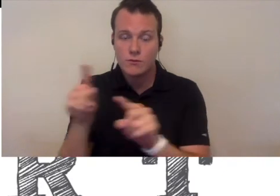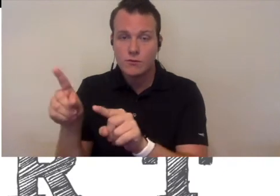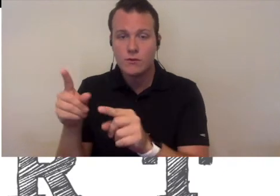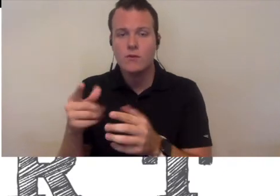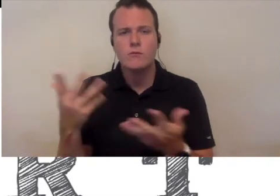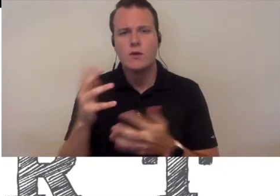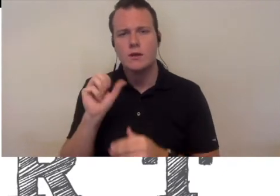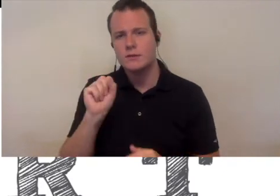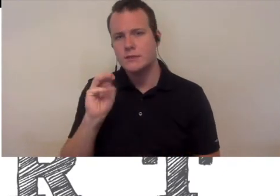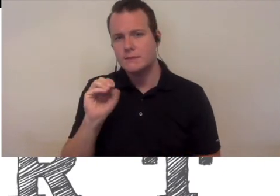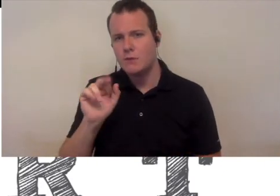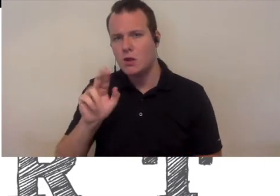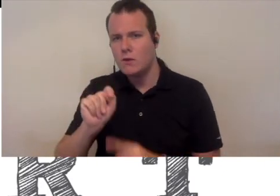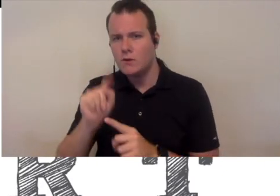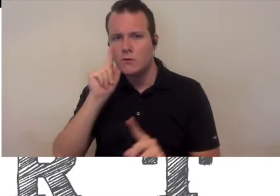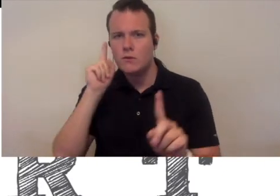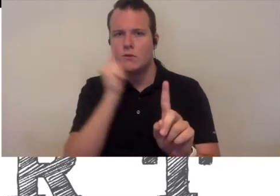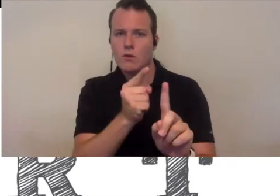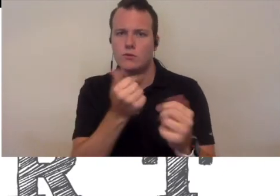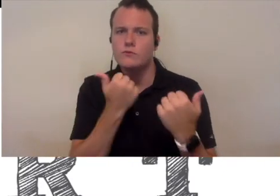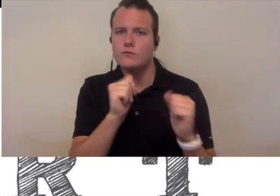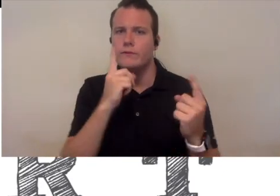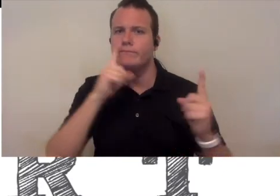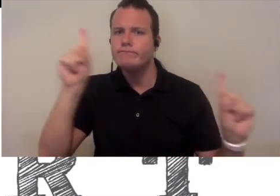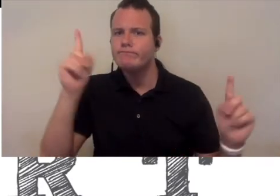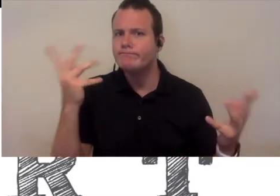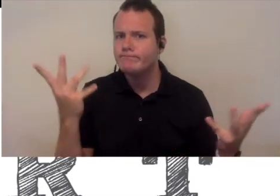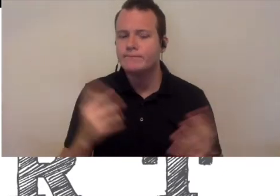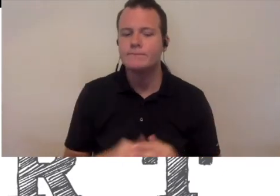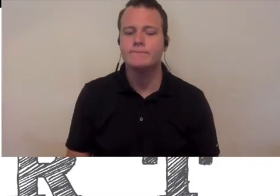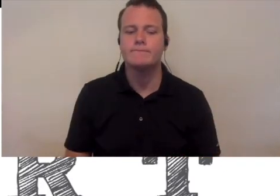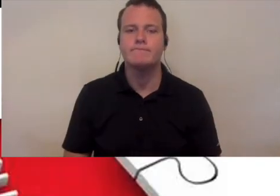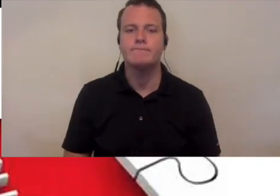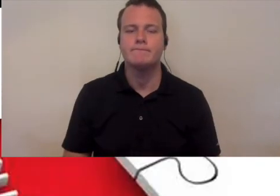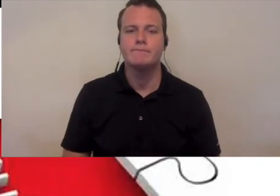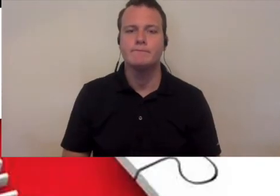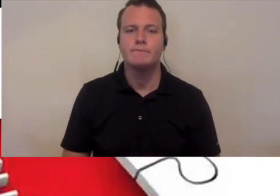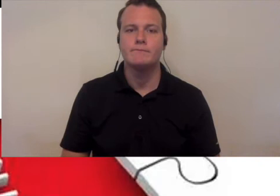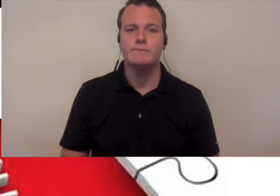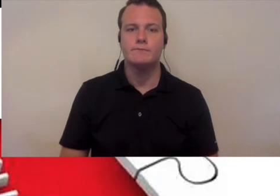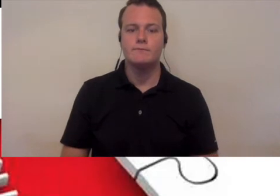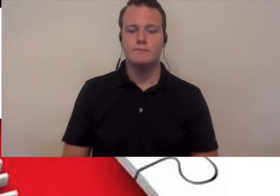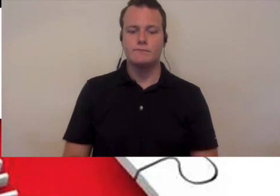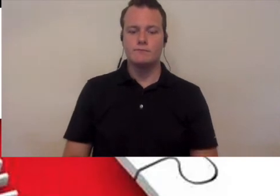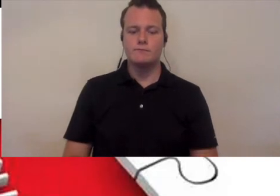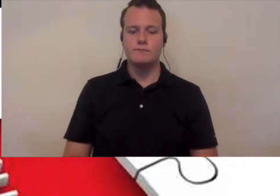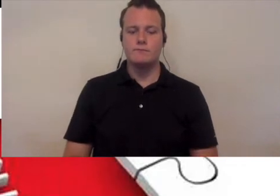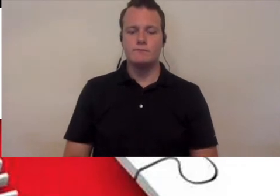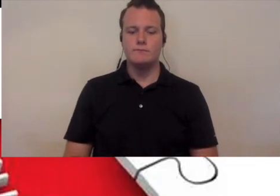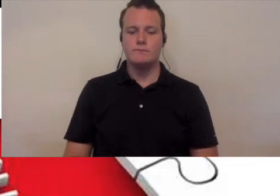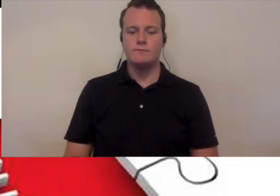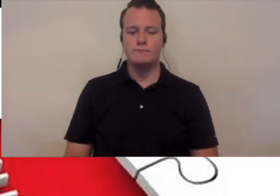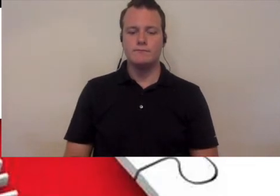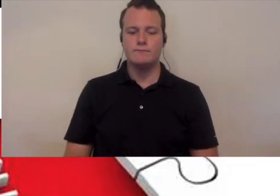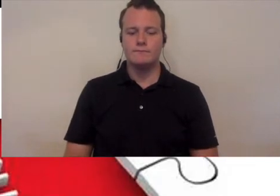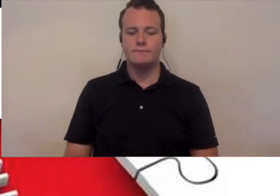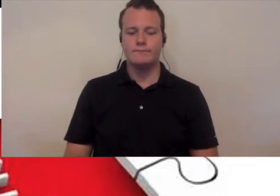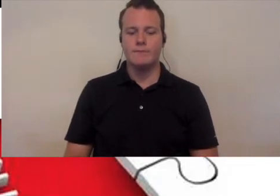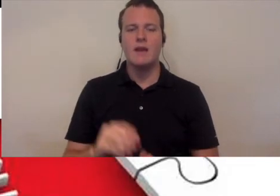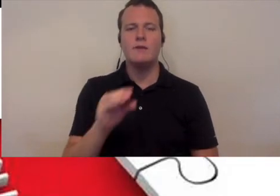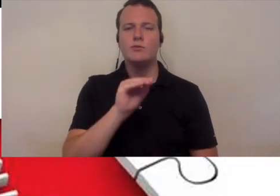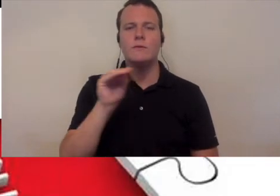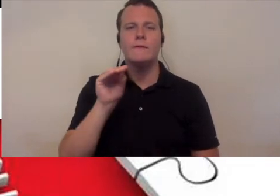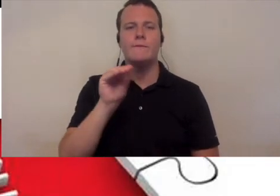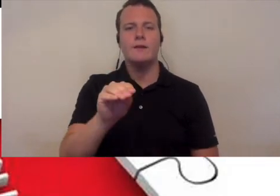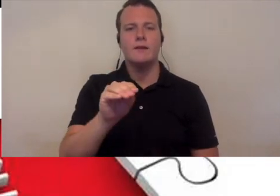you're trying to achieve? Let's go to the next slide. Filling the void. Now, what does this mean? Well,